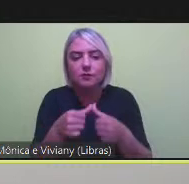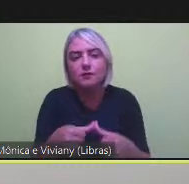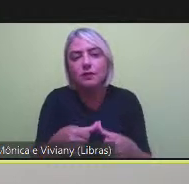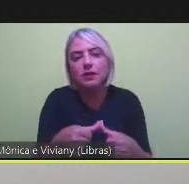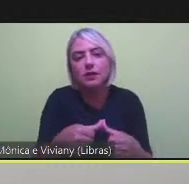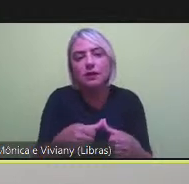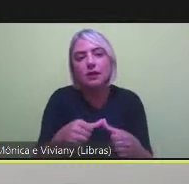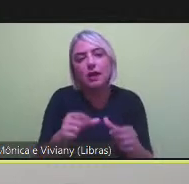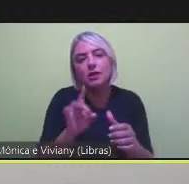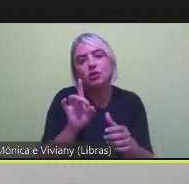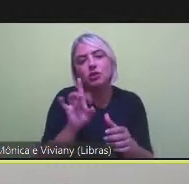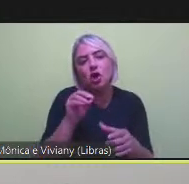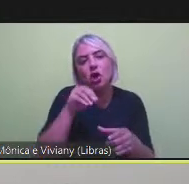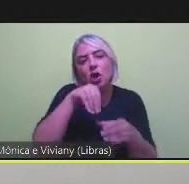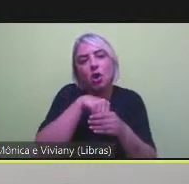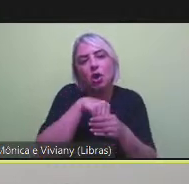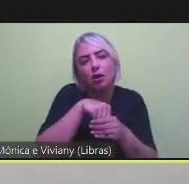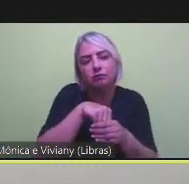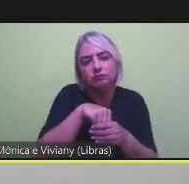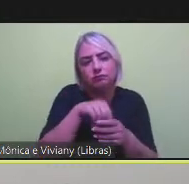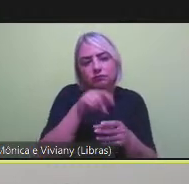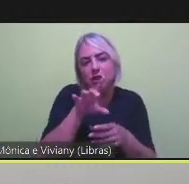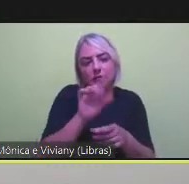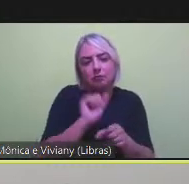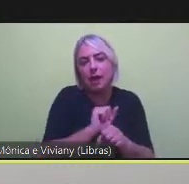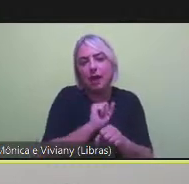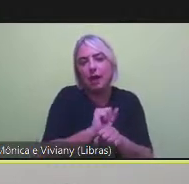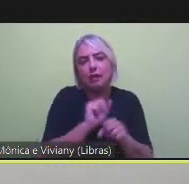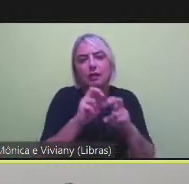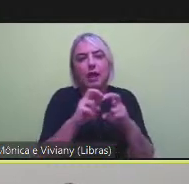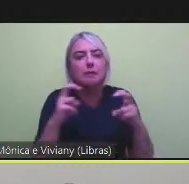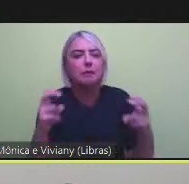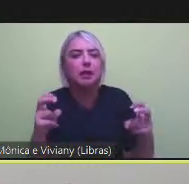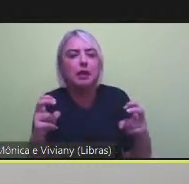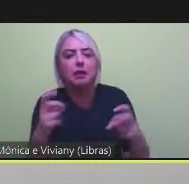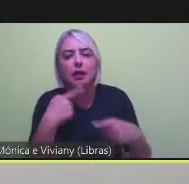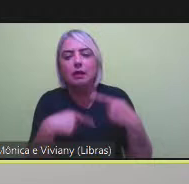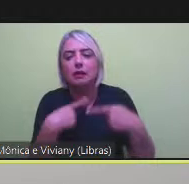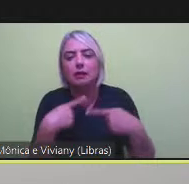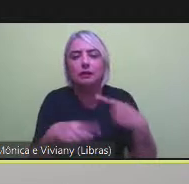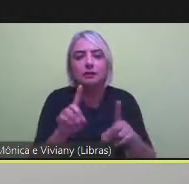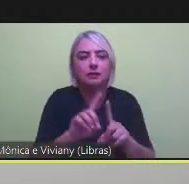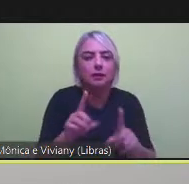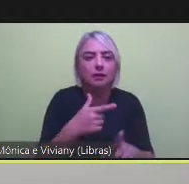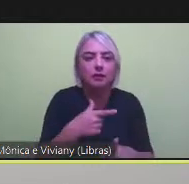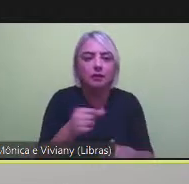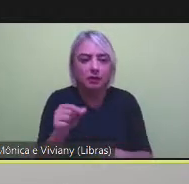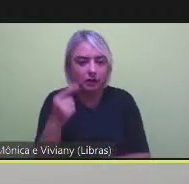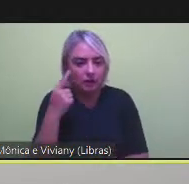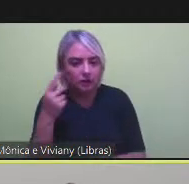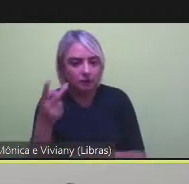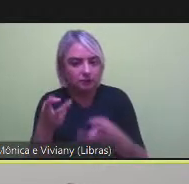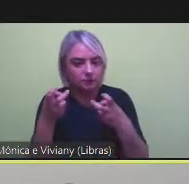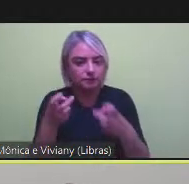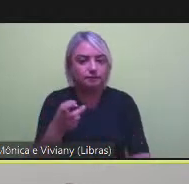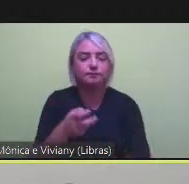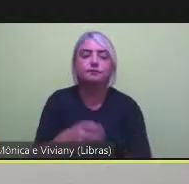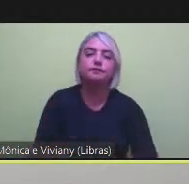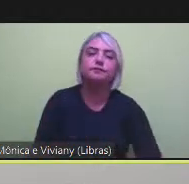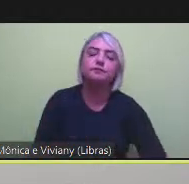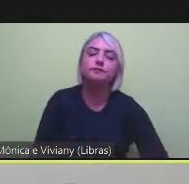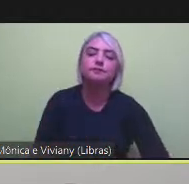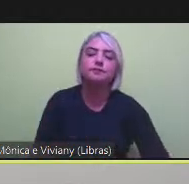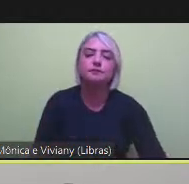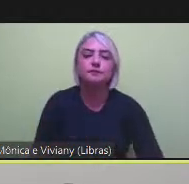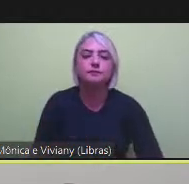not stay exclusively there in the table of discussion. As you can see